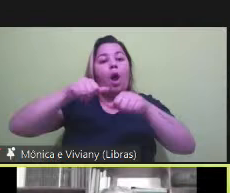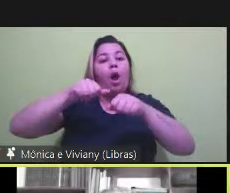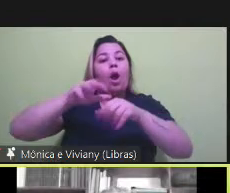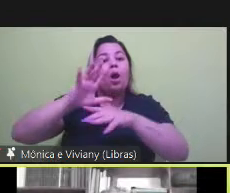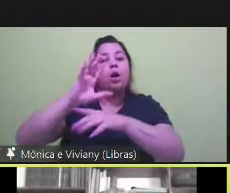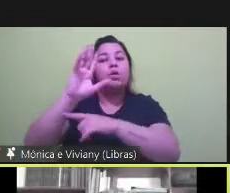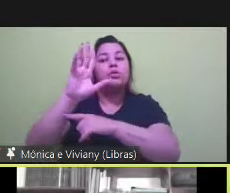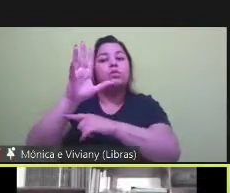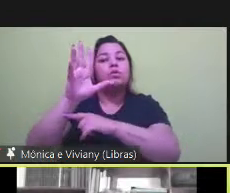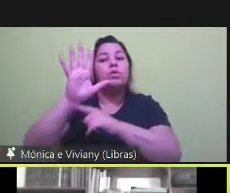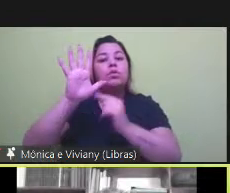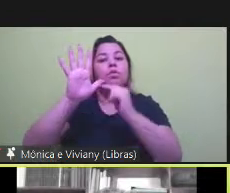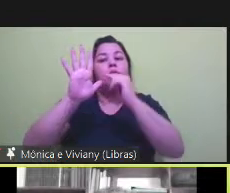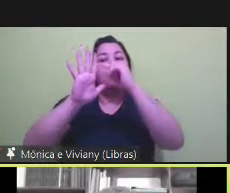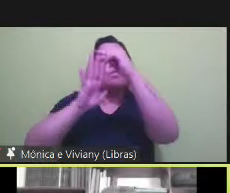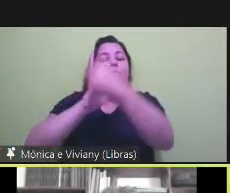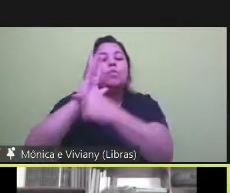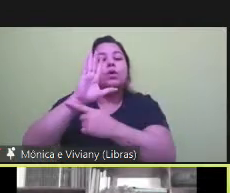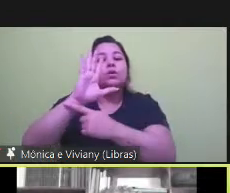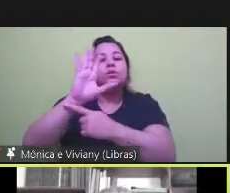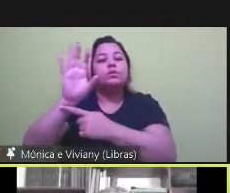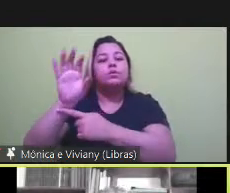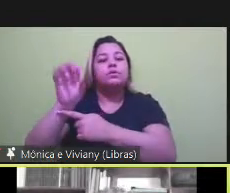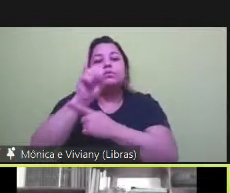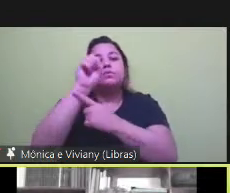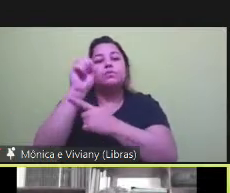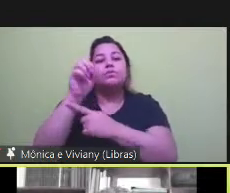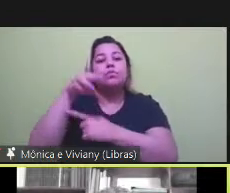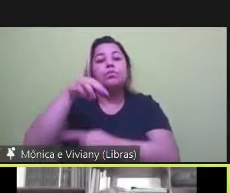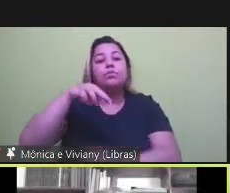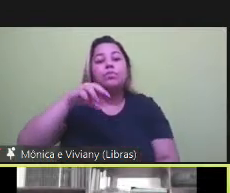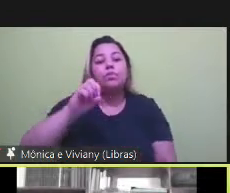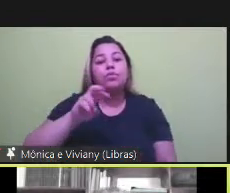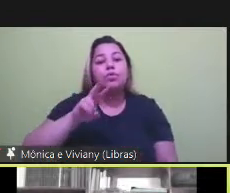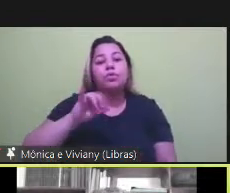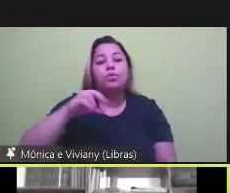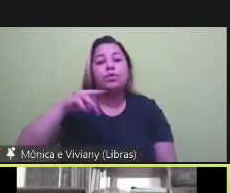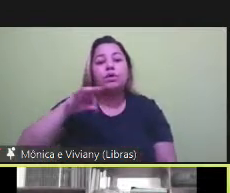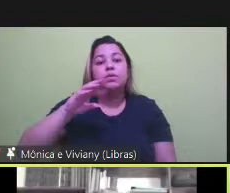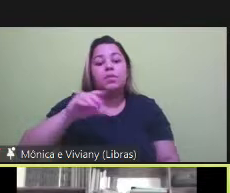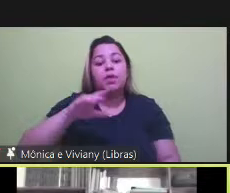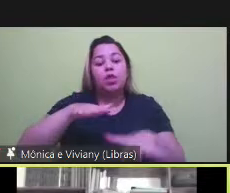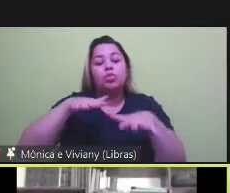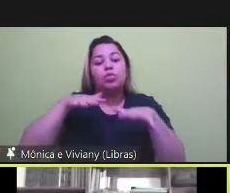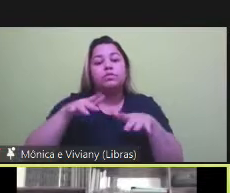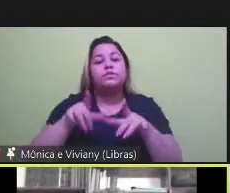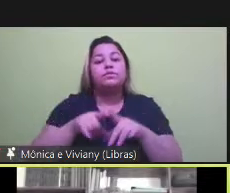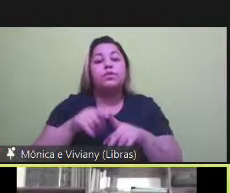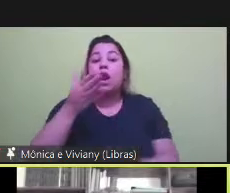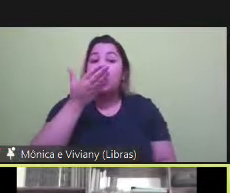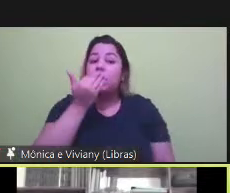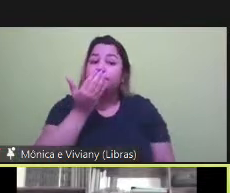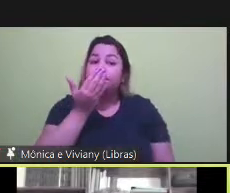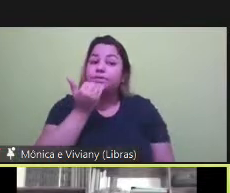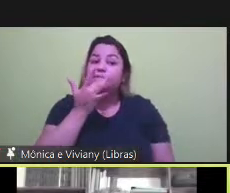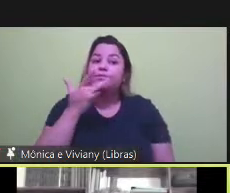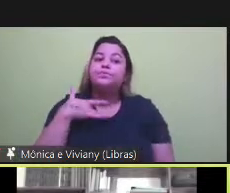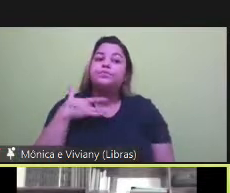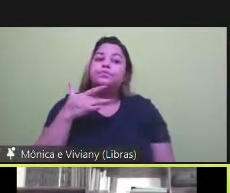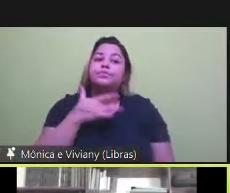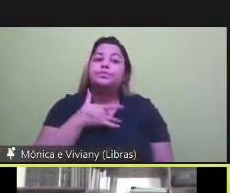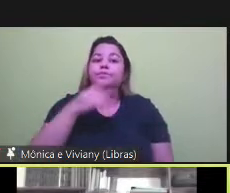we need to have very healthy nutrition for